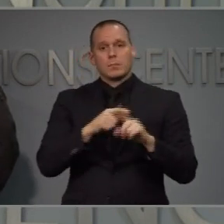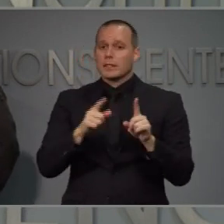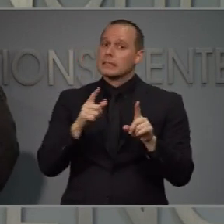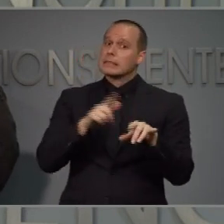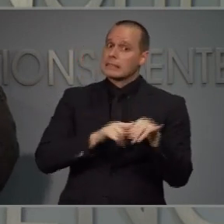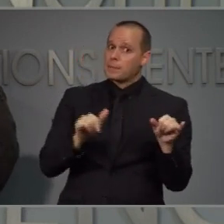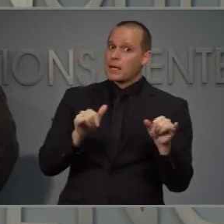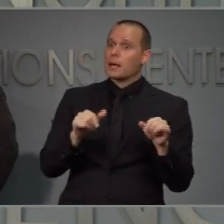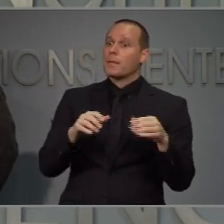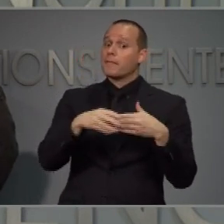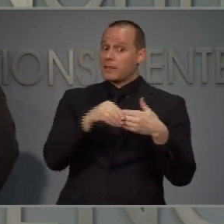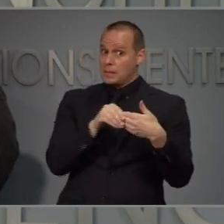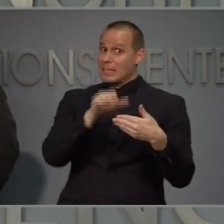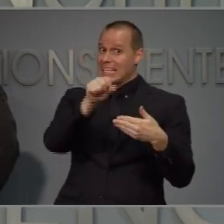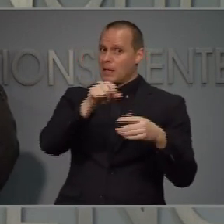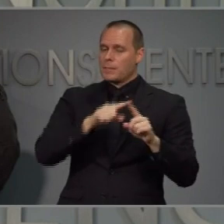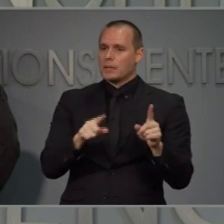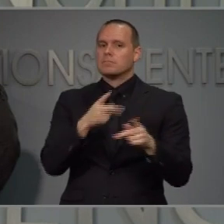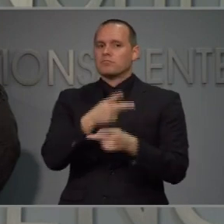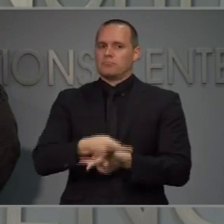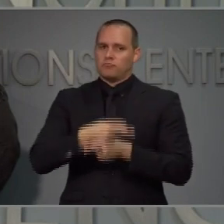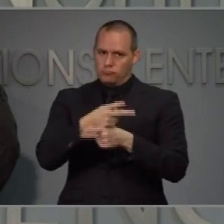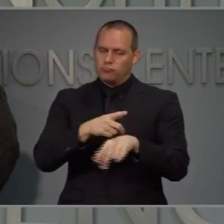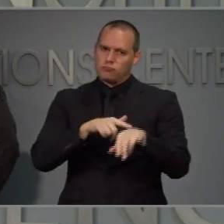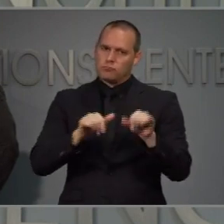Thanks. Next question.